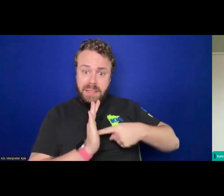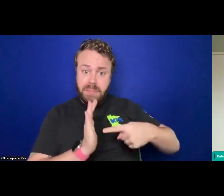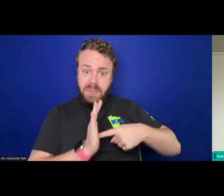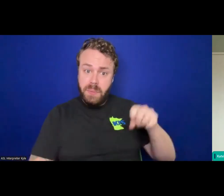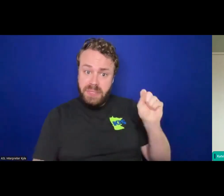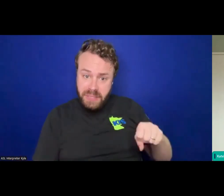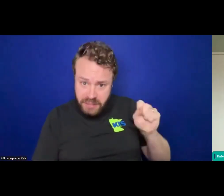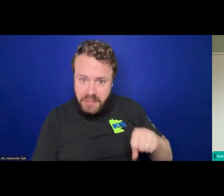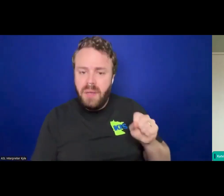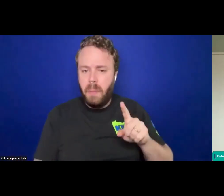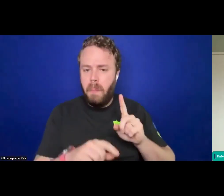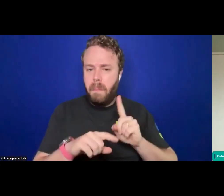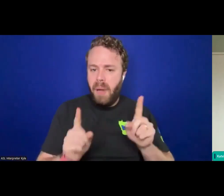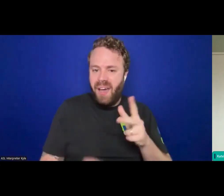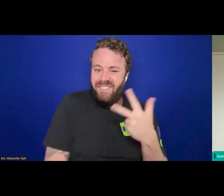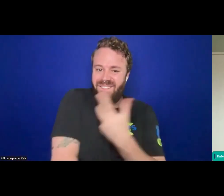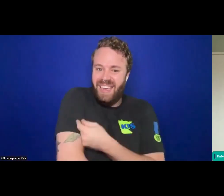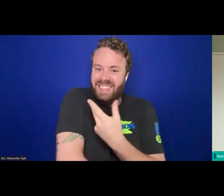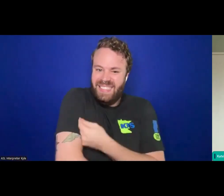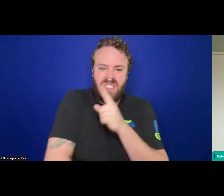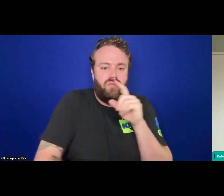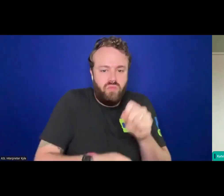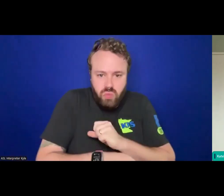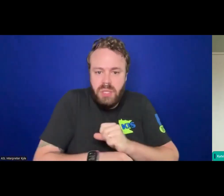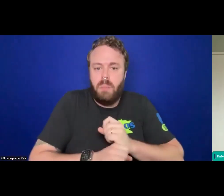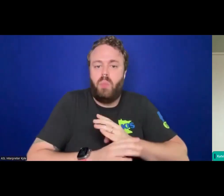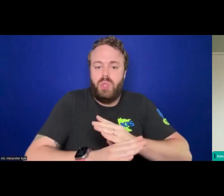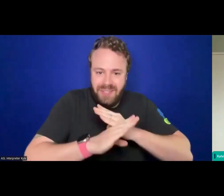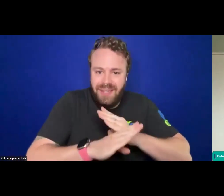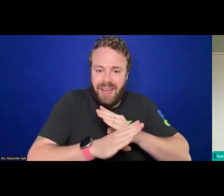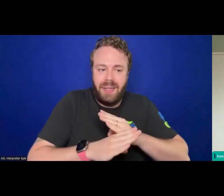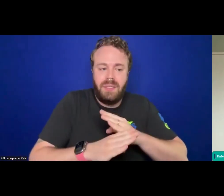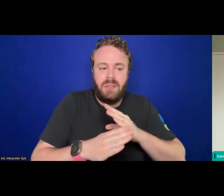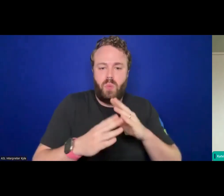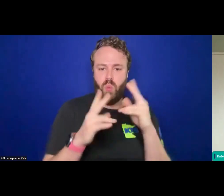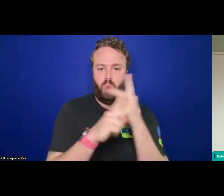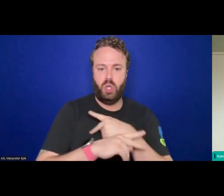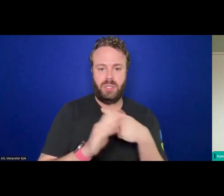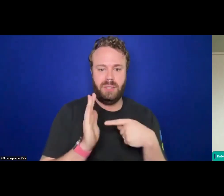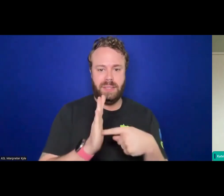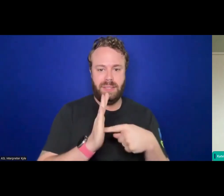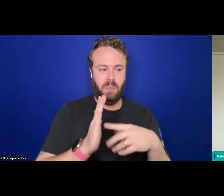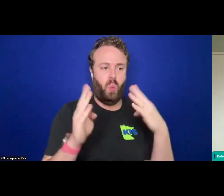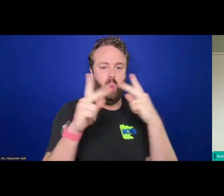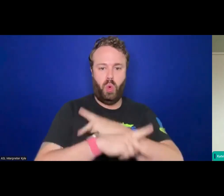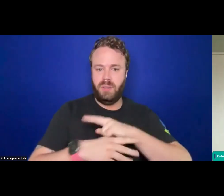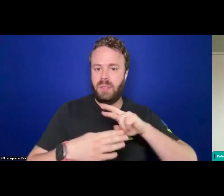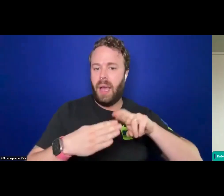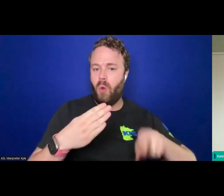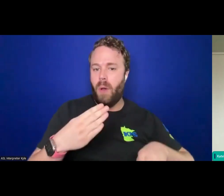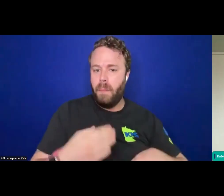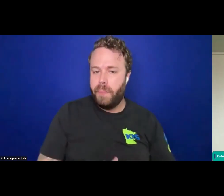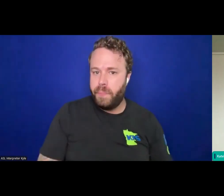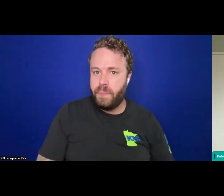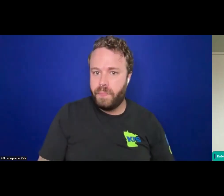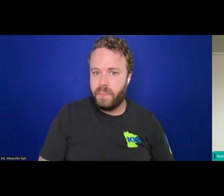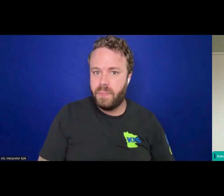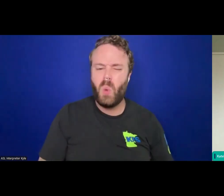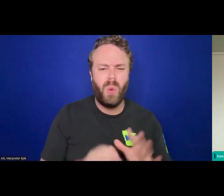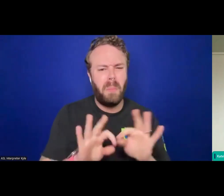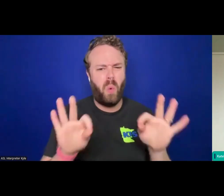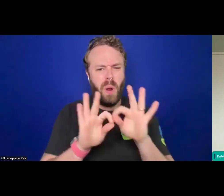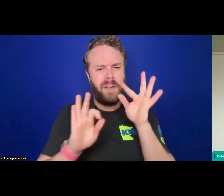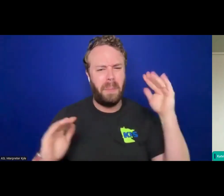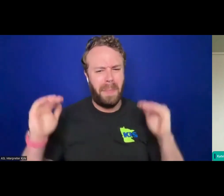do consistently protect against the worst outcomes. And we need to communicate this balance, right? Realistic